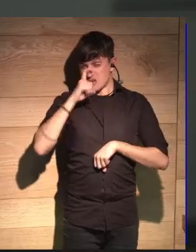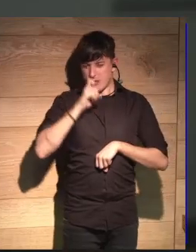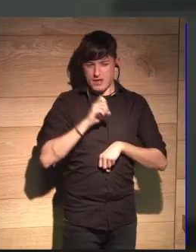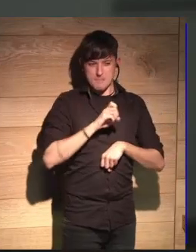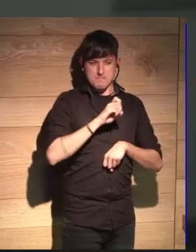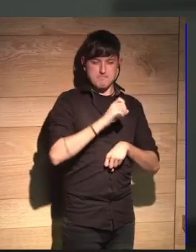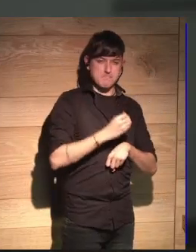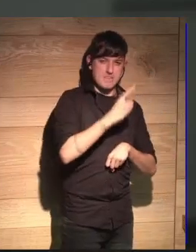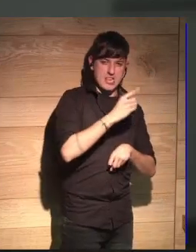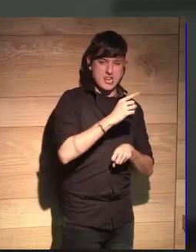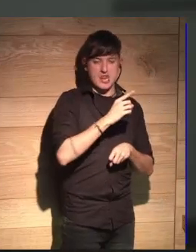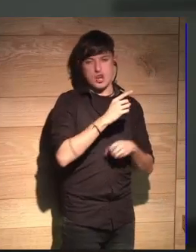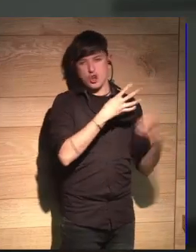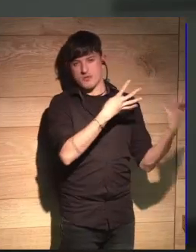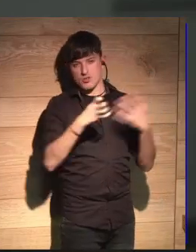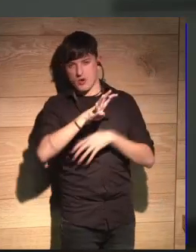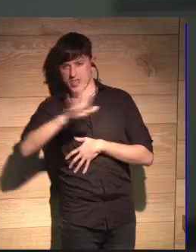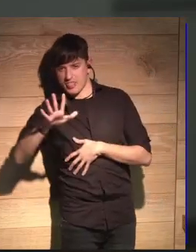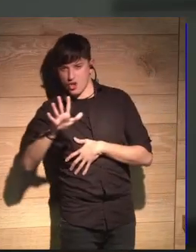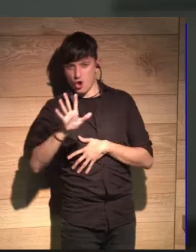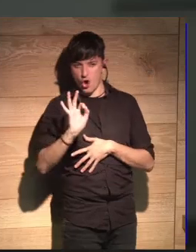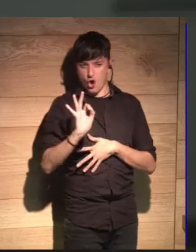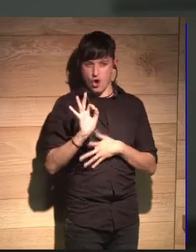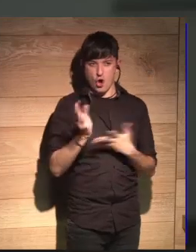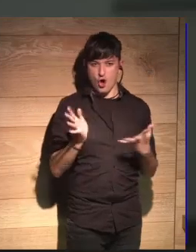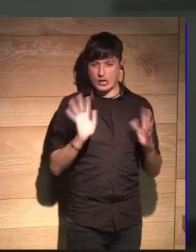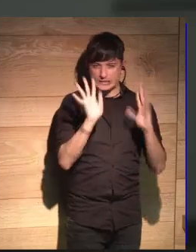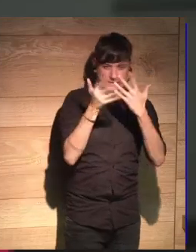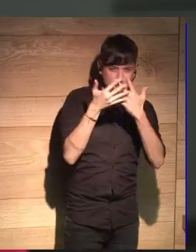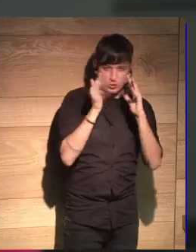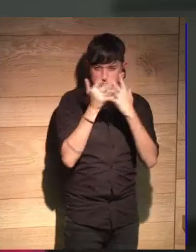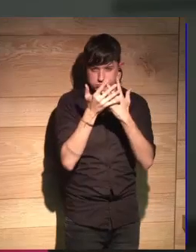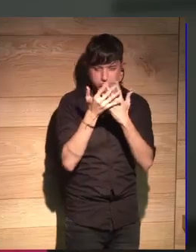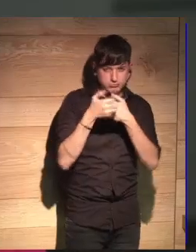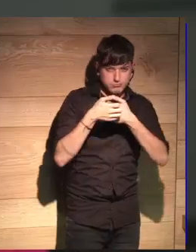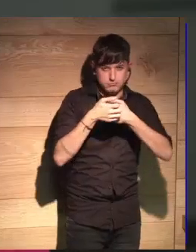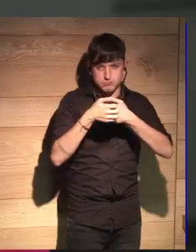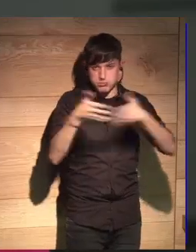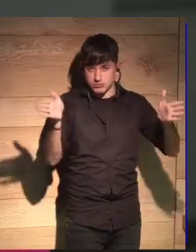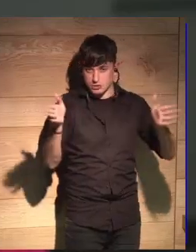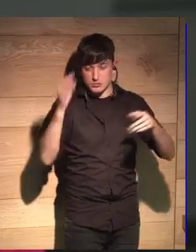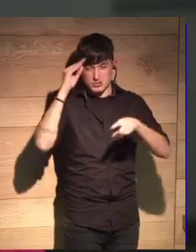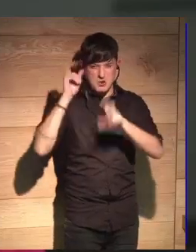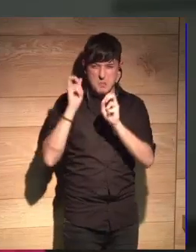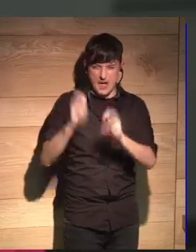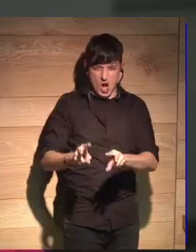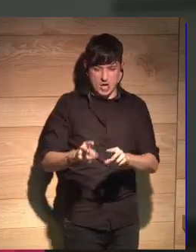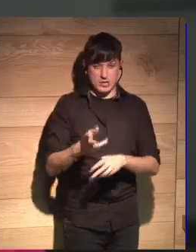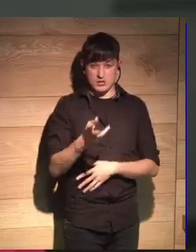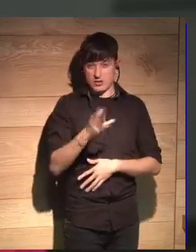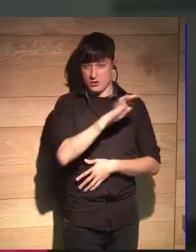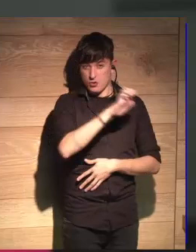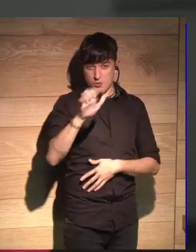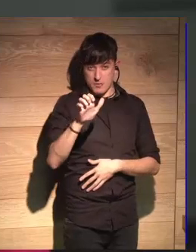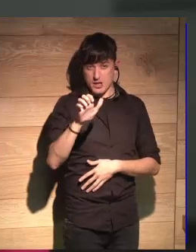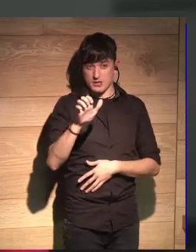of the concentration camps, nothing could have been worse than Europe in 1945. And yet Europe has made such progress